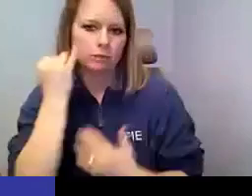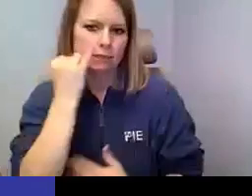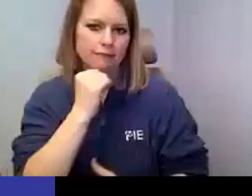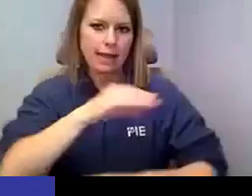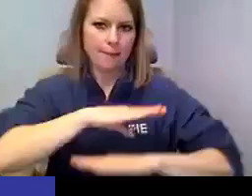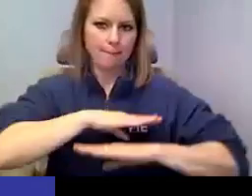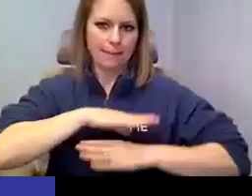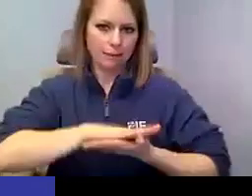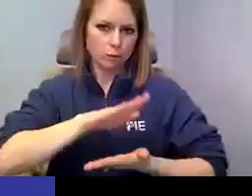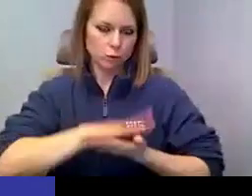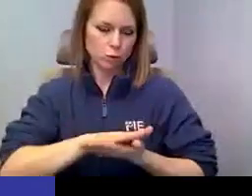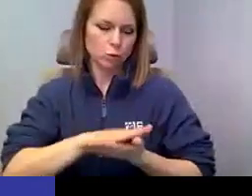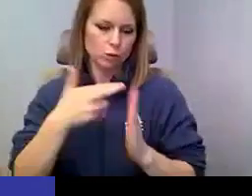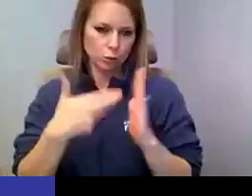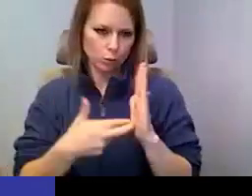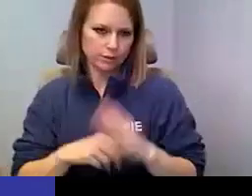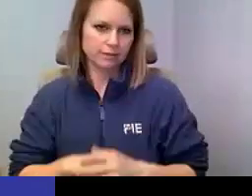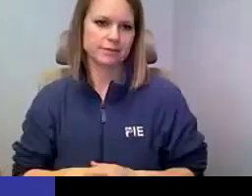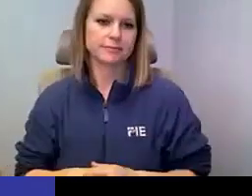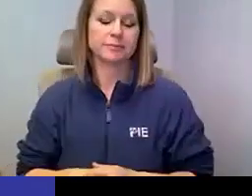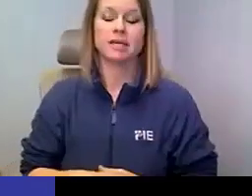Here's a whole bunch of resources.